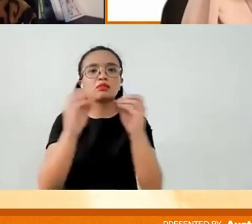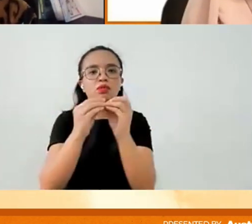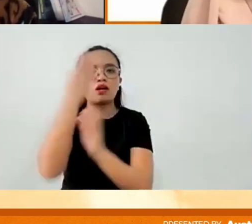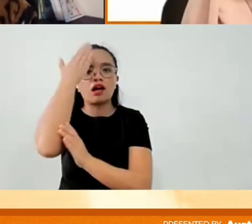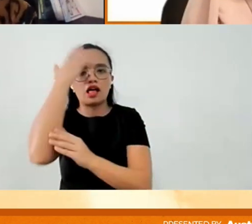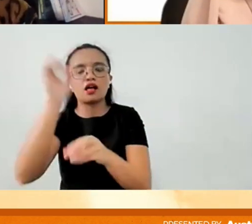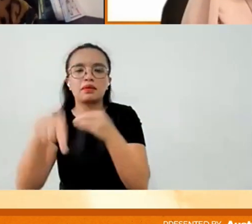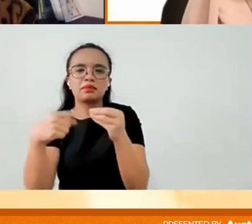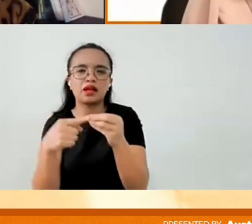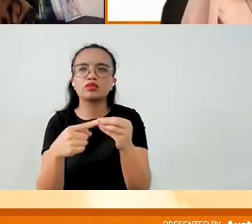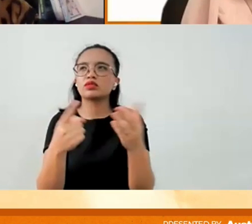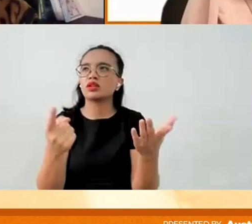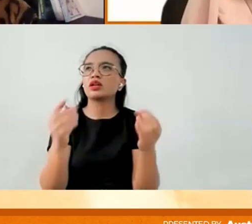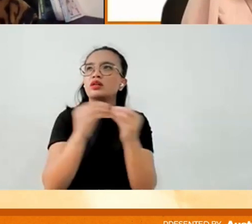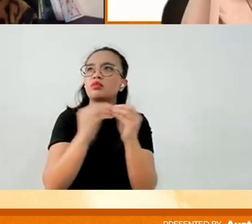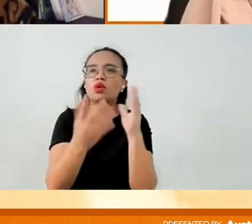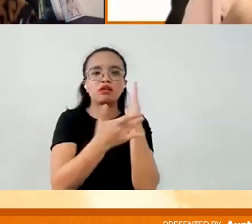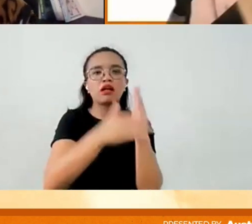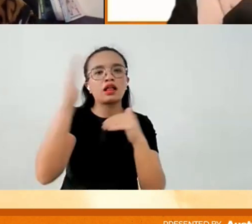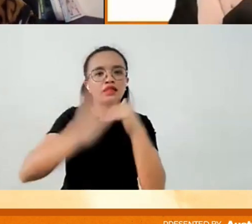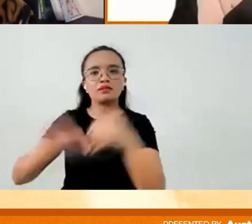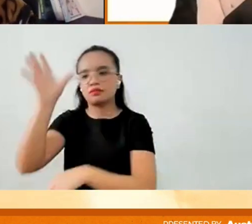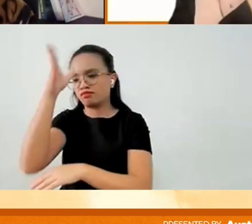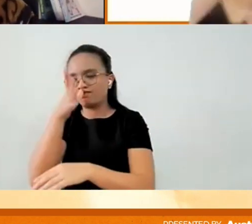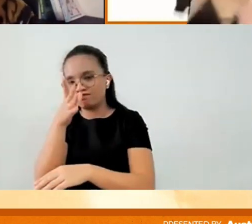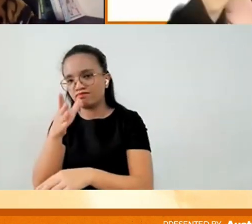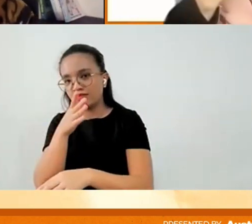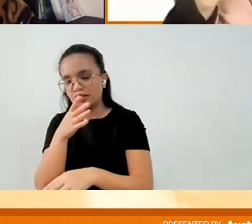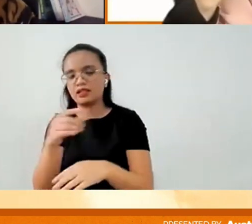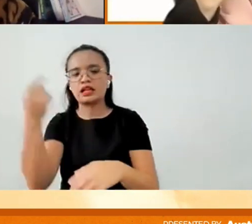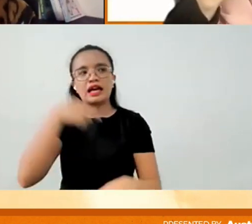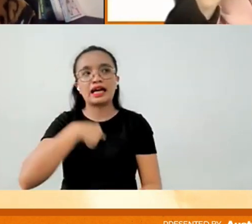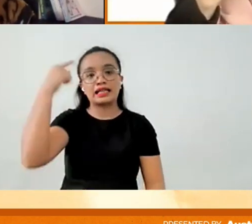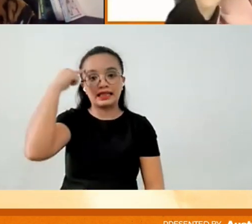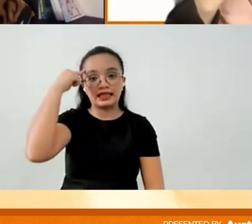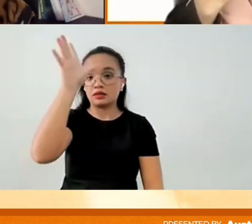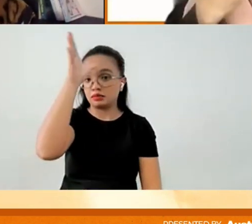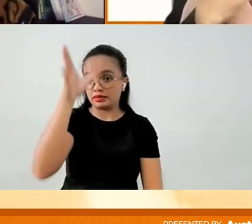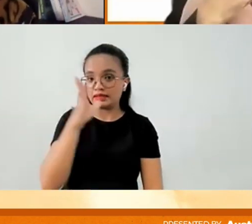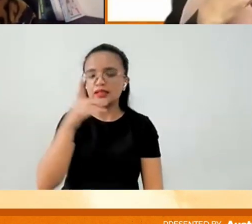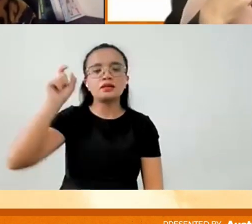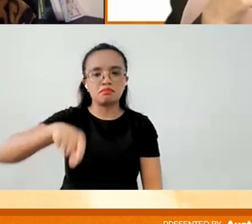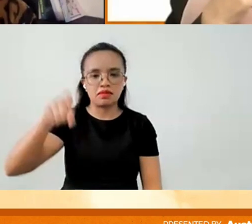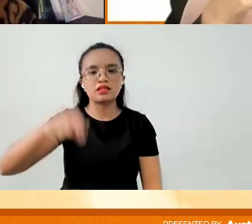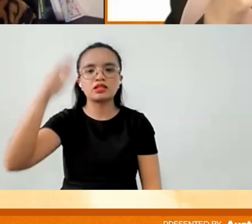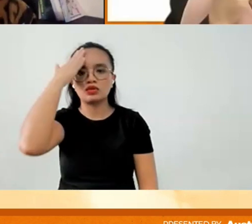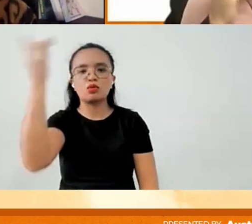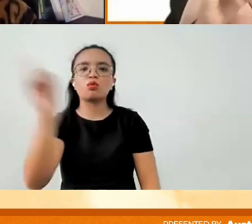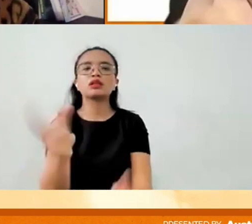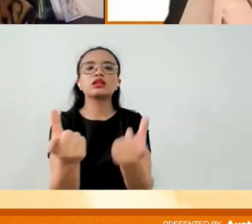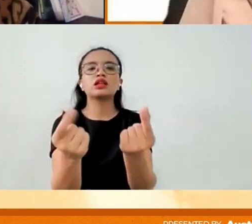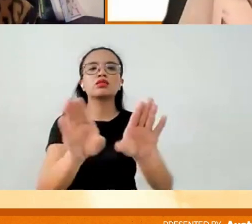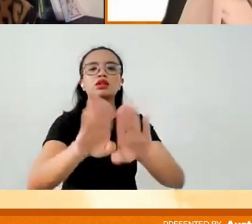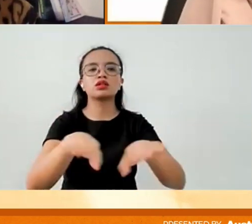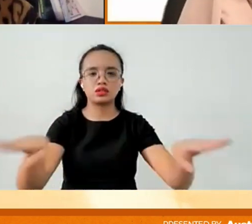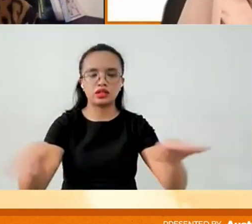about, are more techy than their parents, but I think the parents, they really have to know what their children are doing, and they can